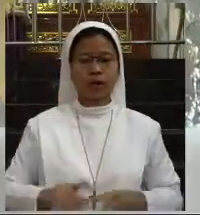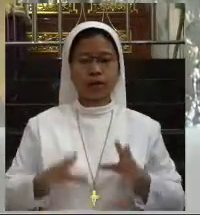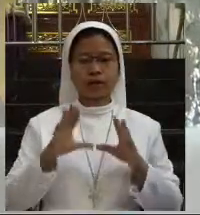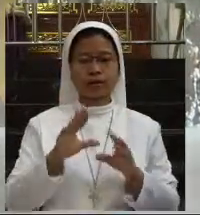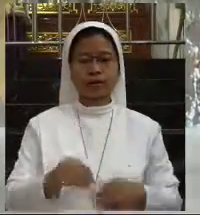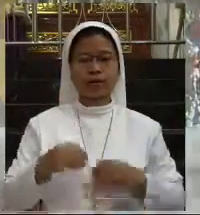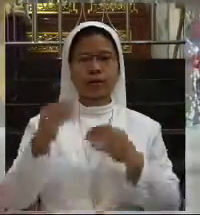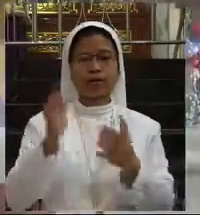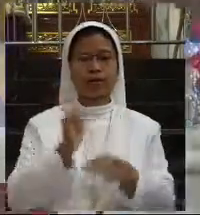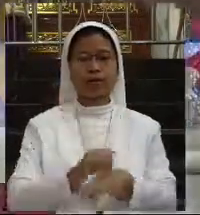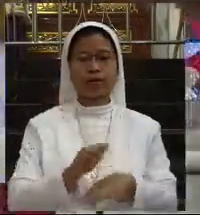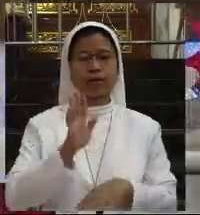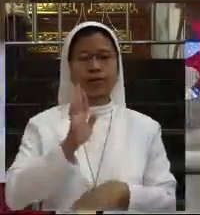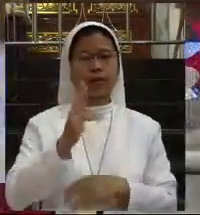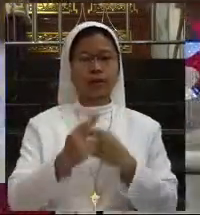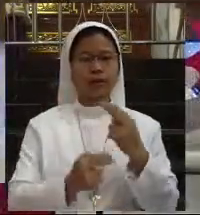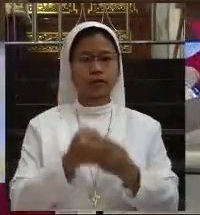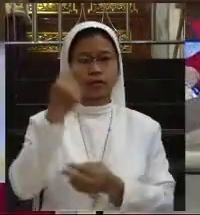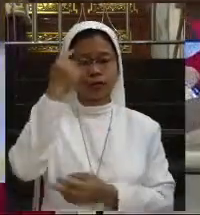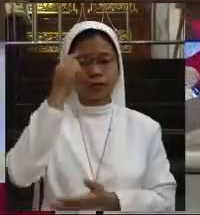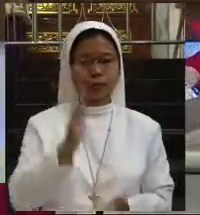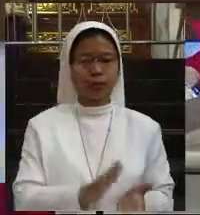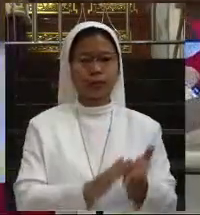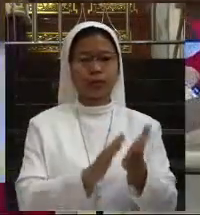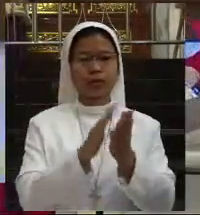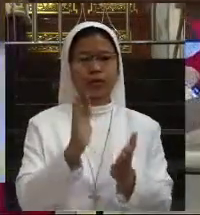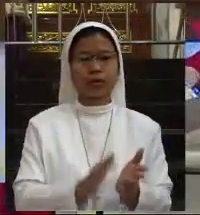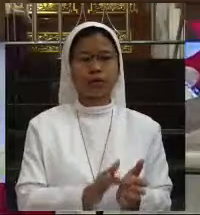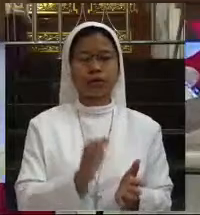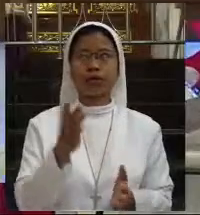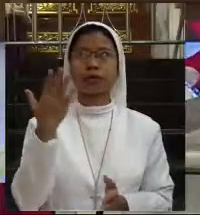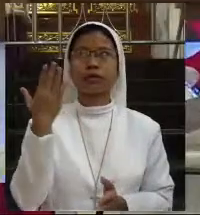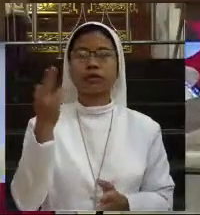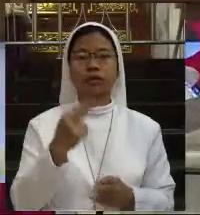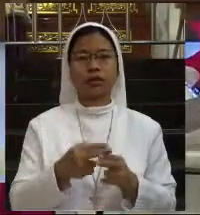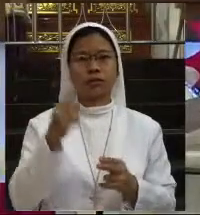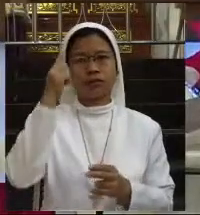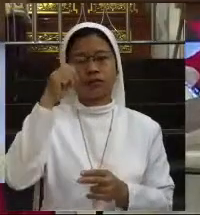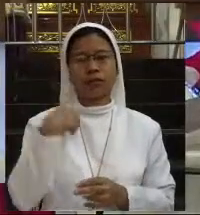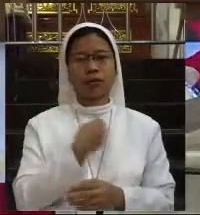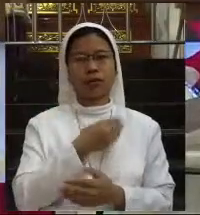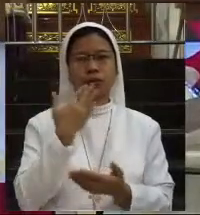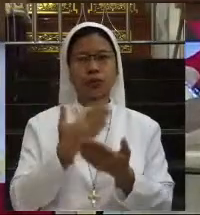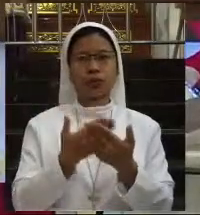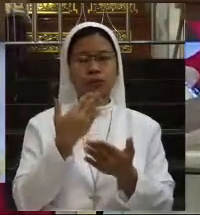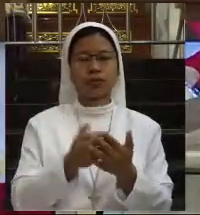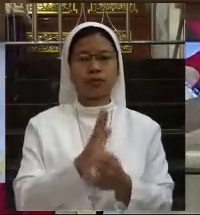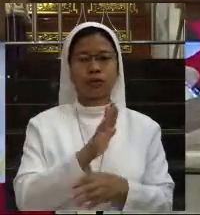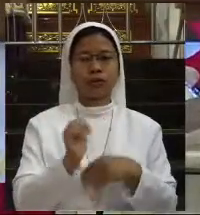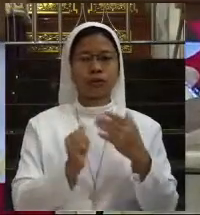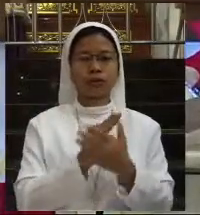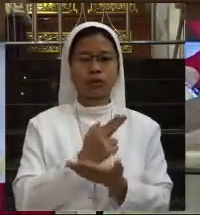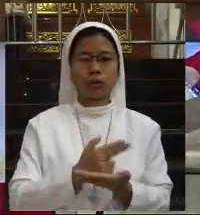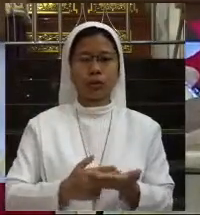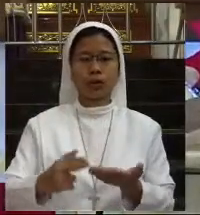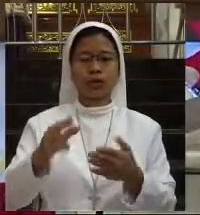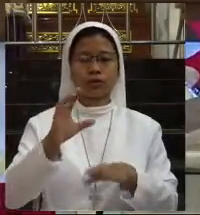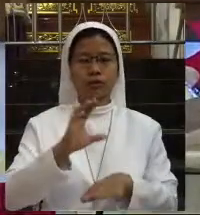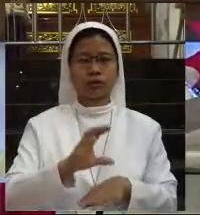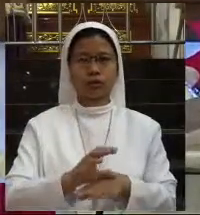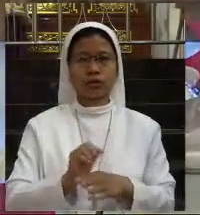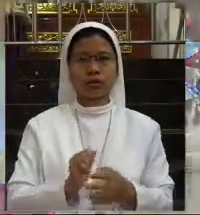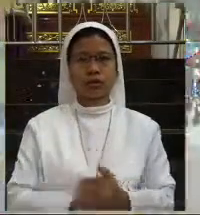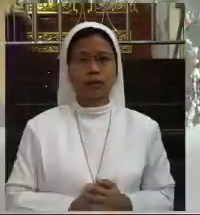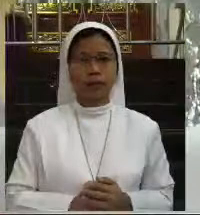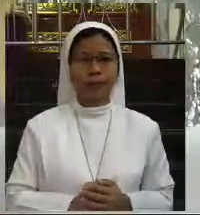the sacrifice at your hands for the praise and glory of his name, for our good and the good of all his holy